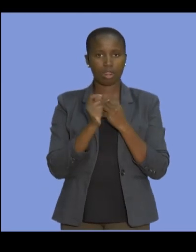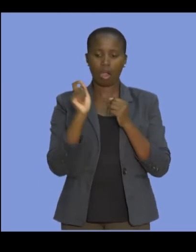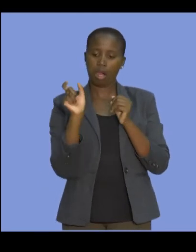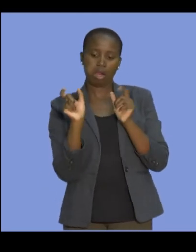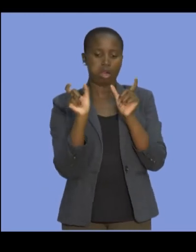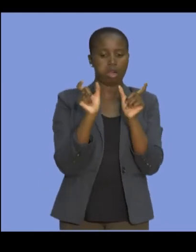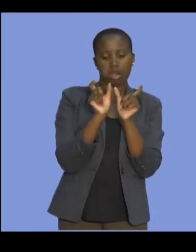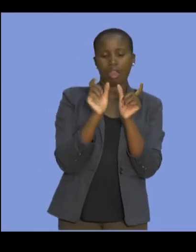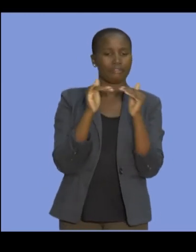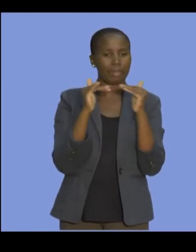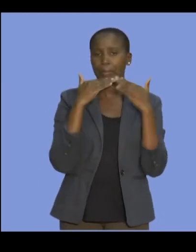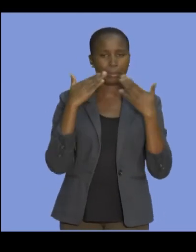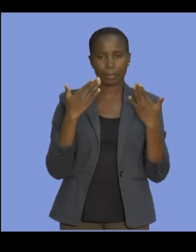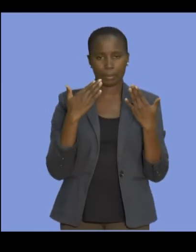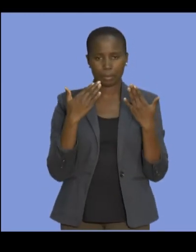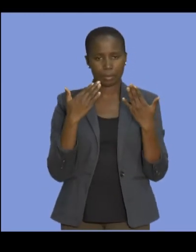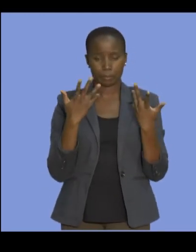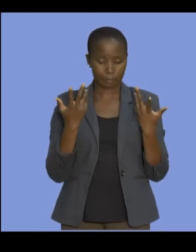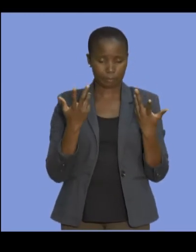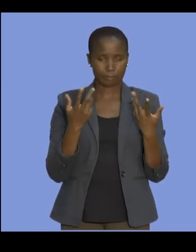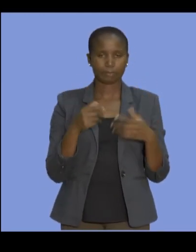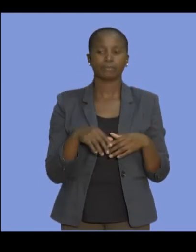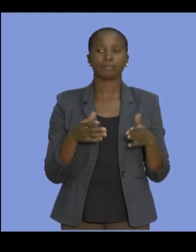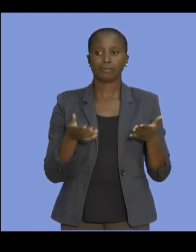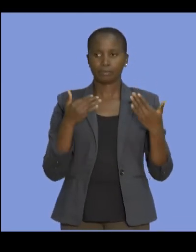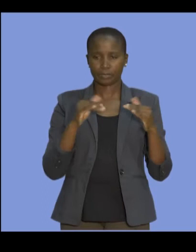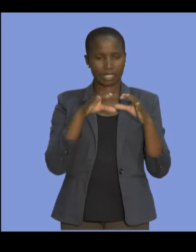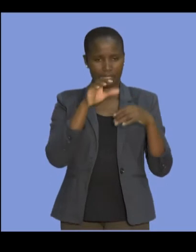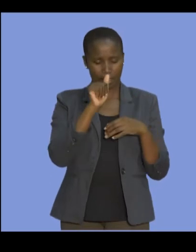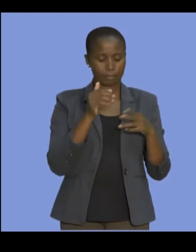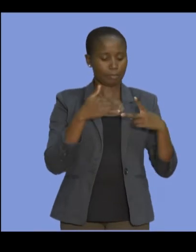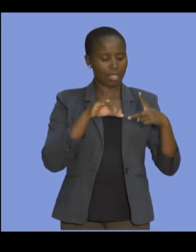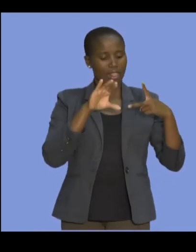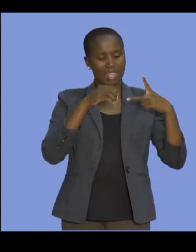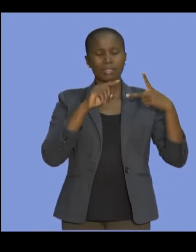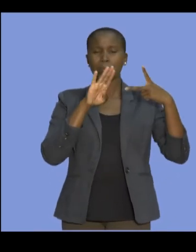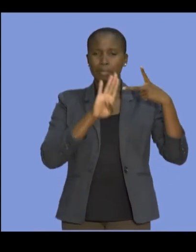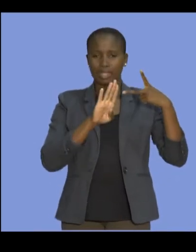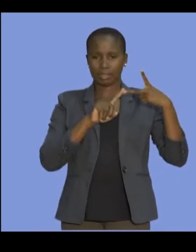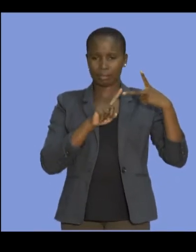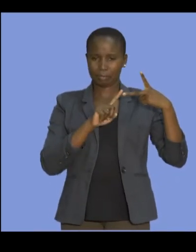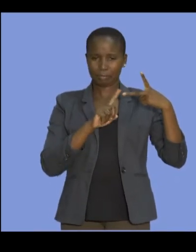Class A is positively skewed. What about class B? Class B,